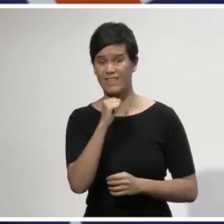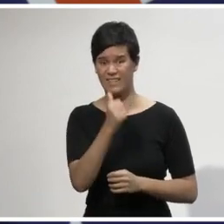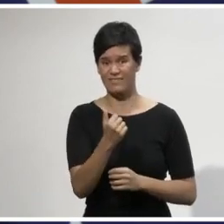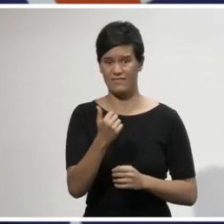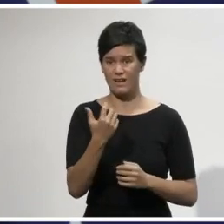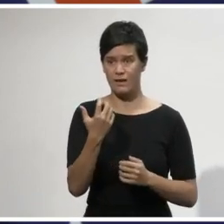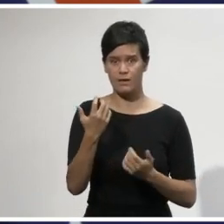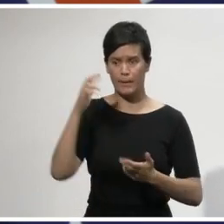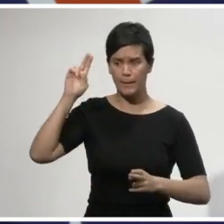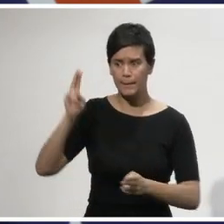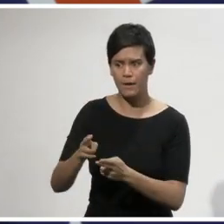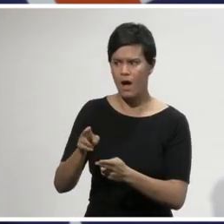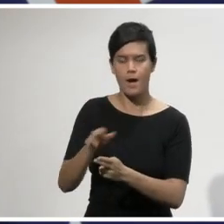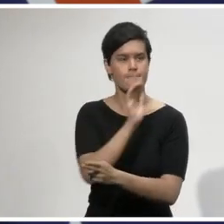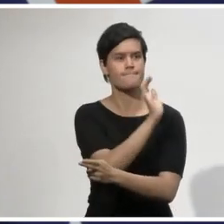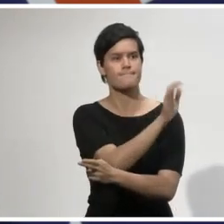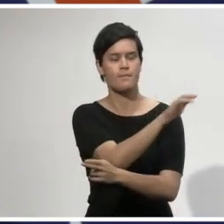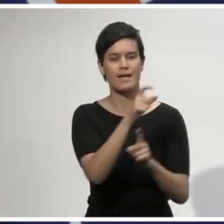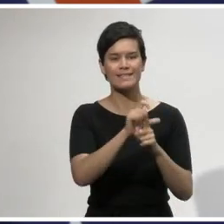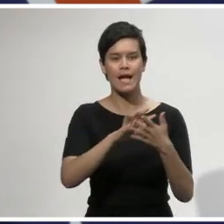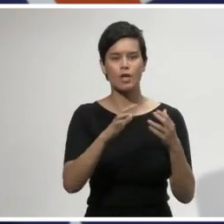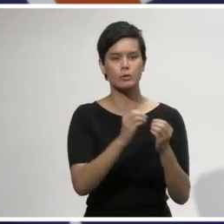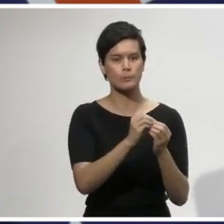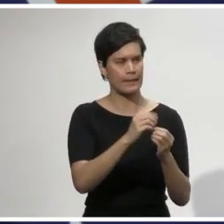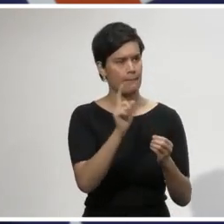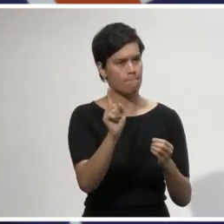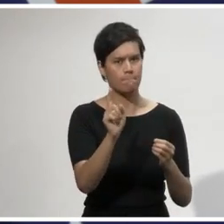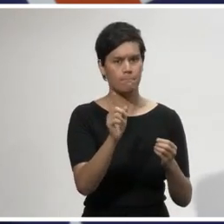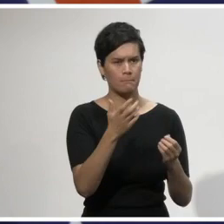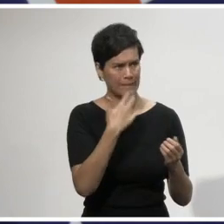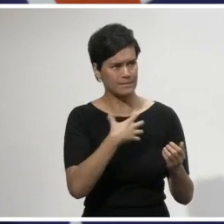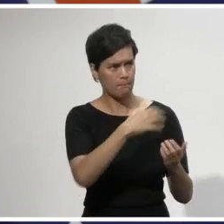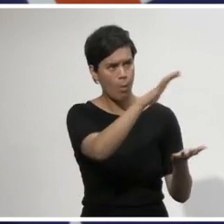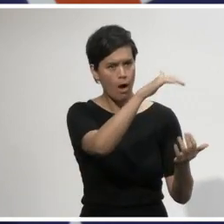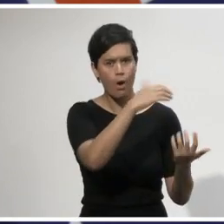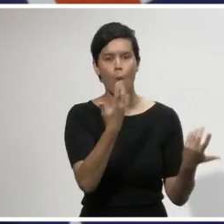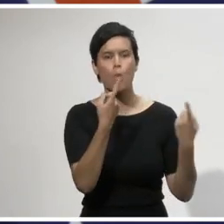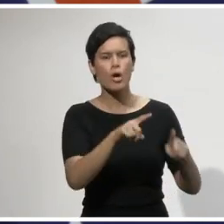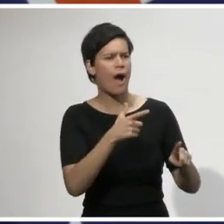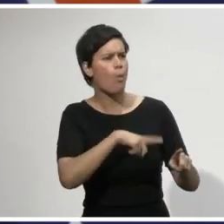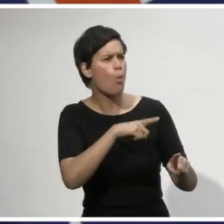with PPE should contact their DHB and find out why that's happening.